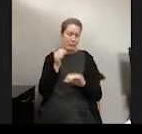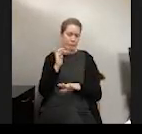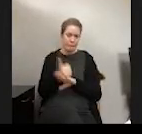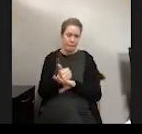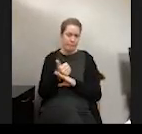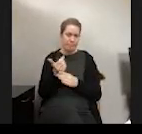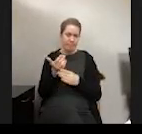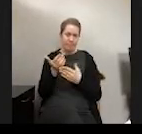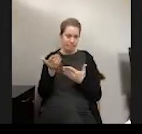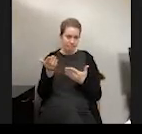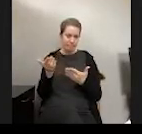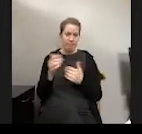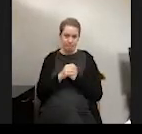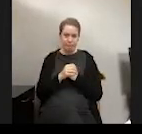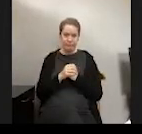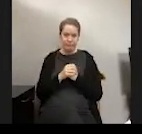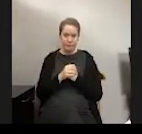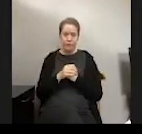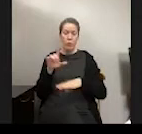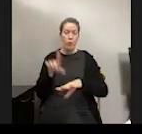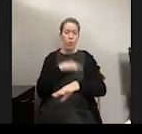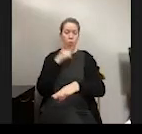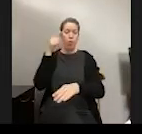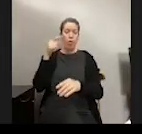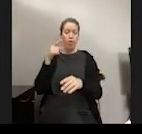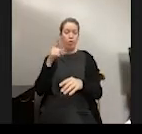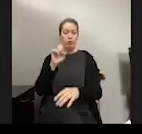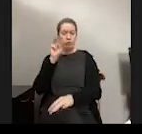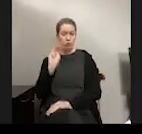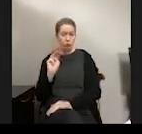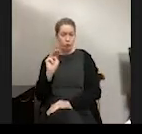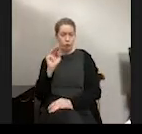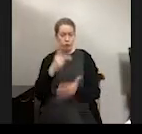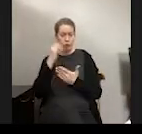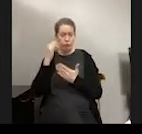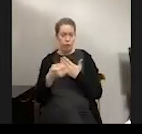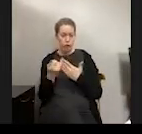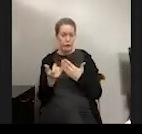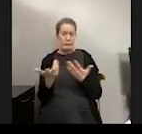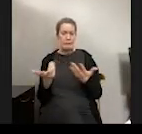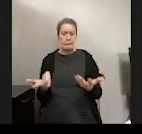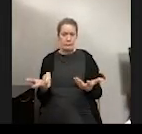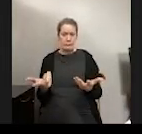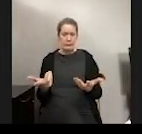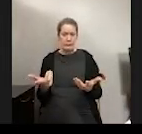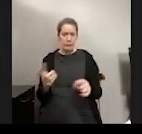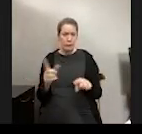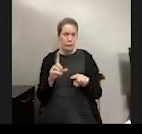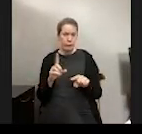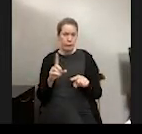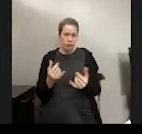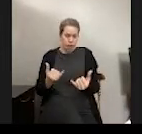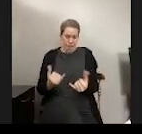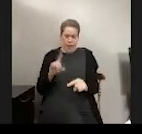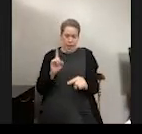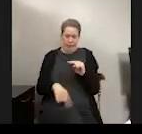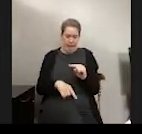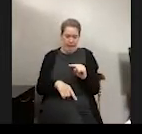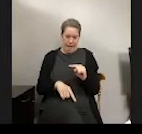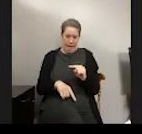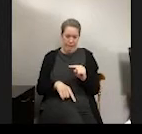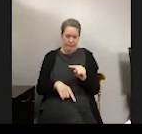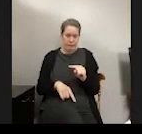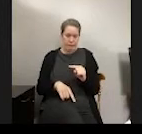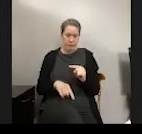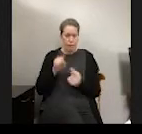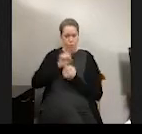On our more long-term projects, the difference has mostly been that we can't do any in-person public consultation, which mm-hmm. in